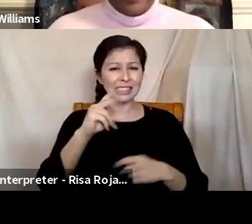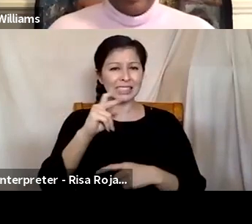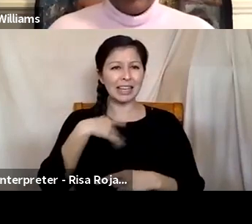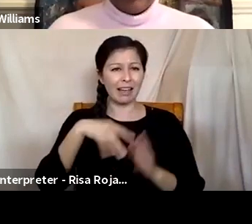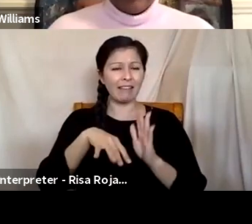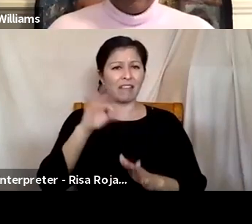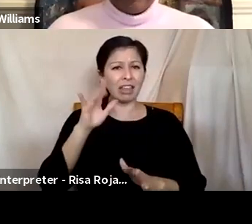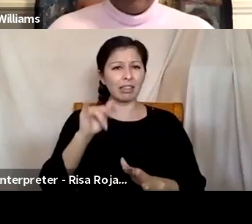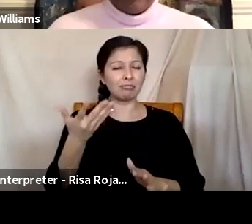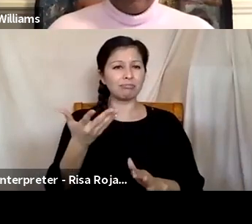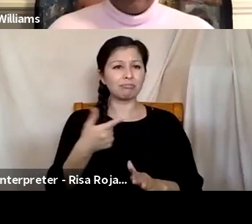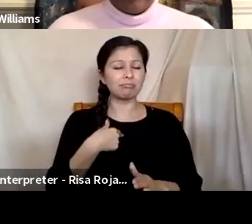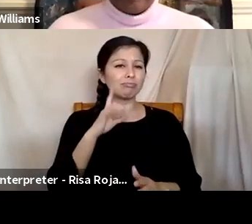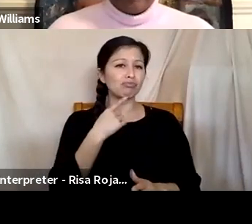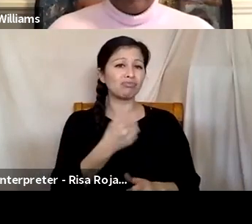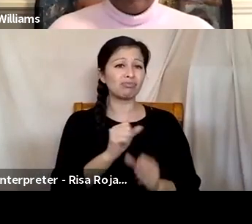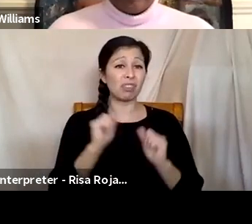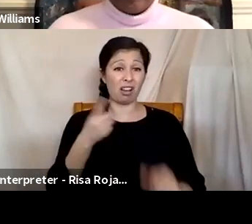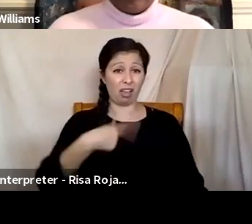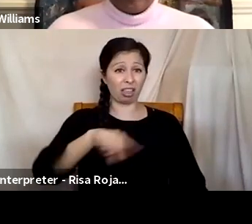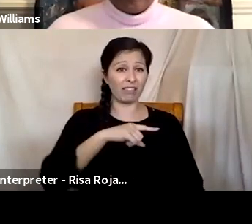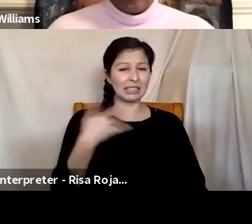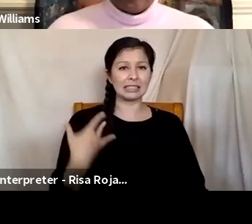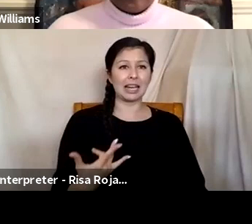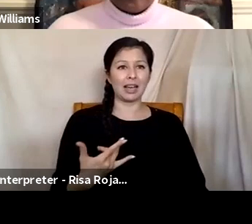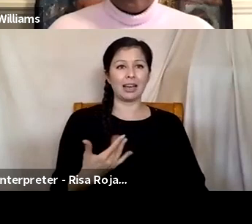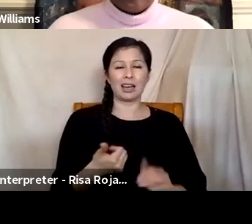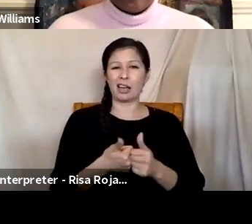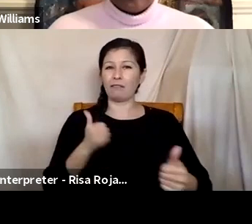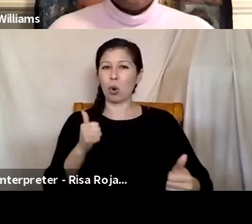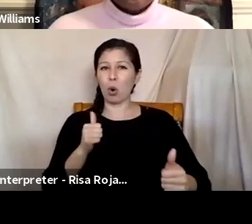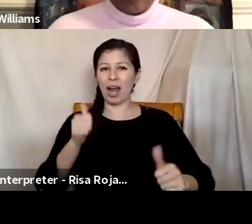that I would say all of us tend to go away from the